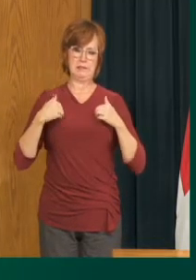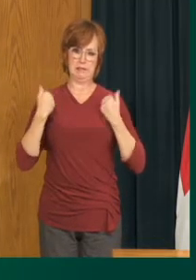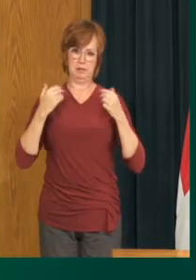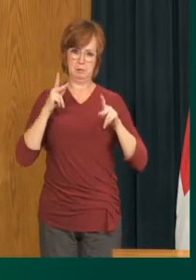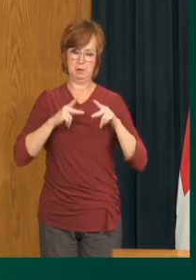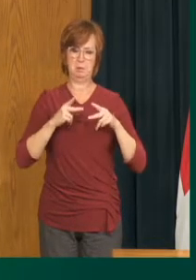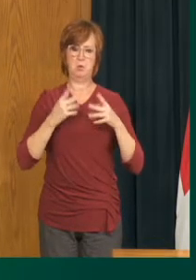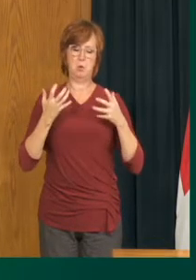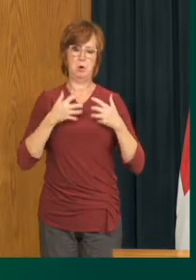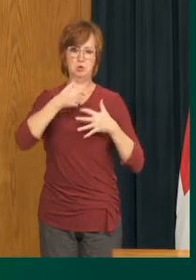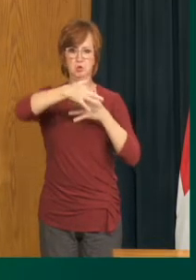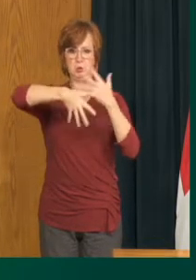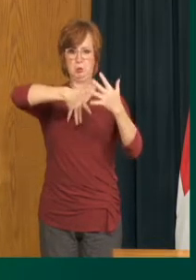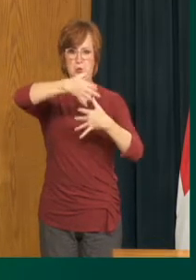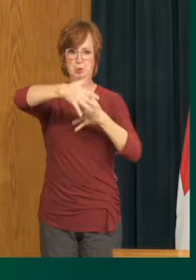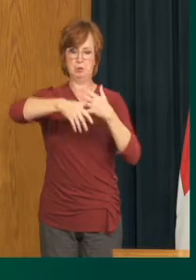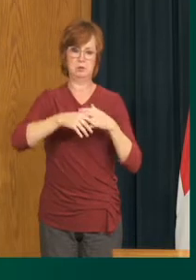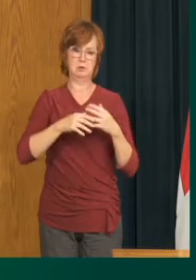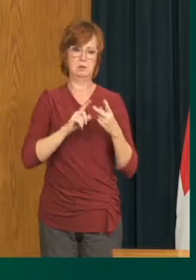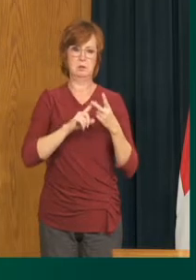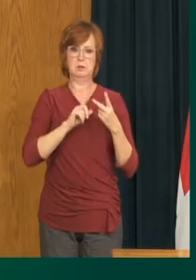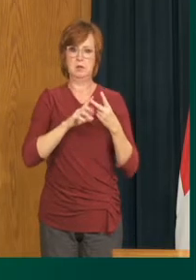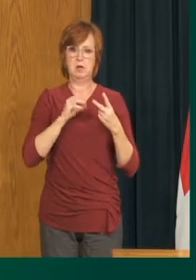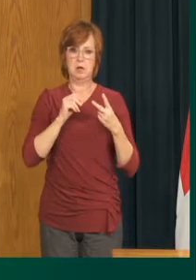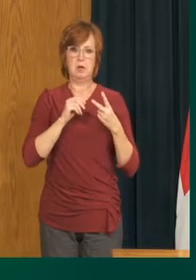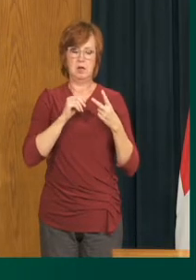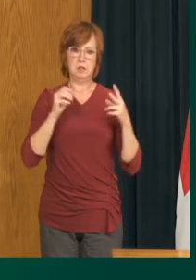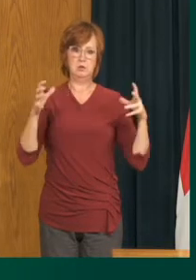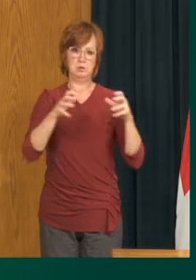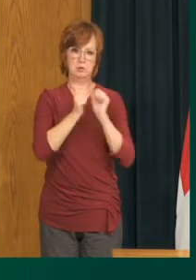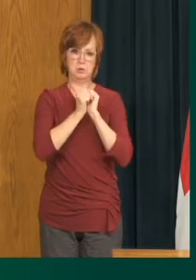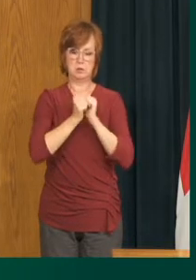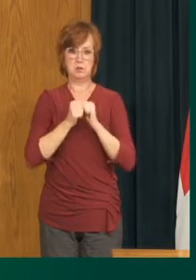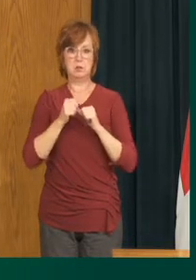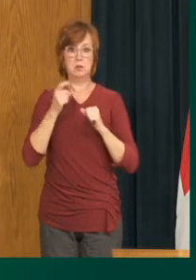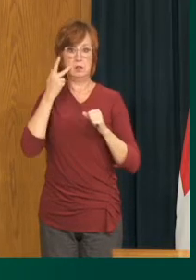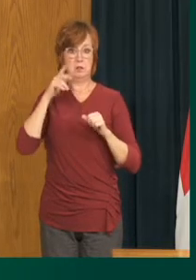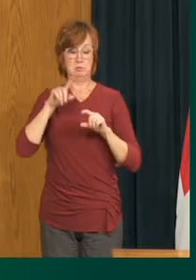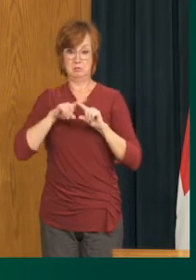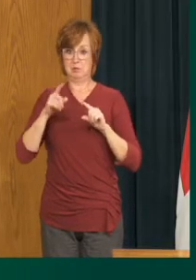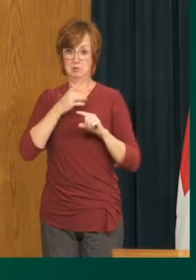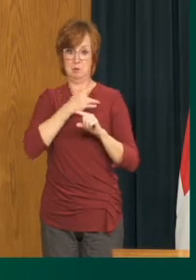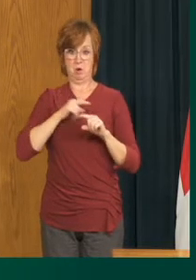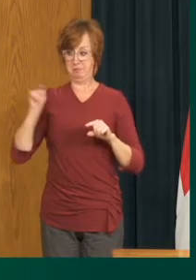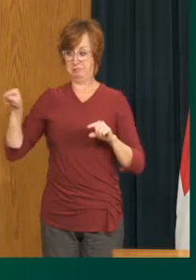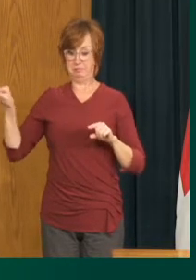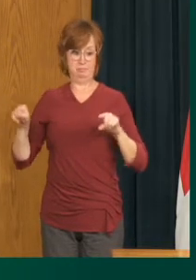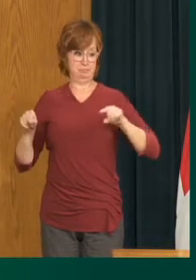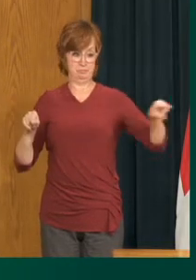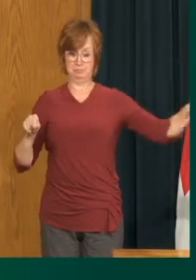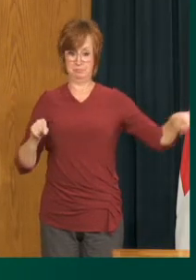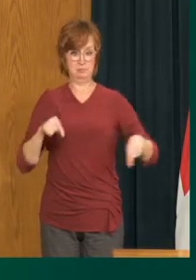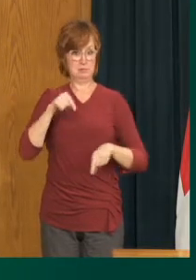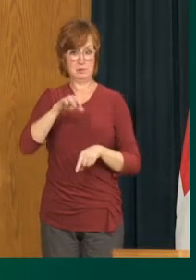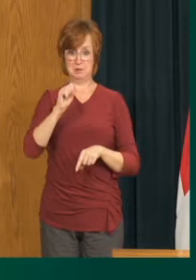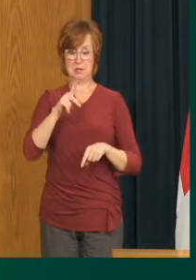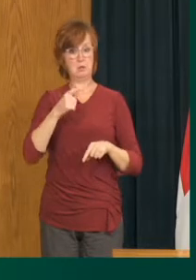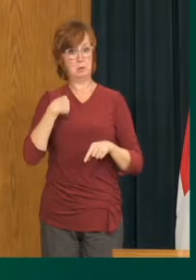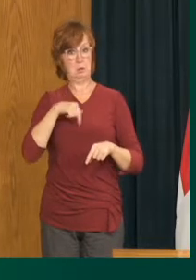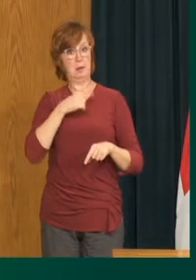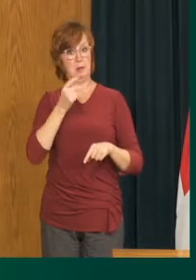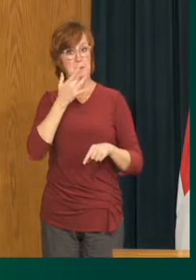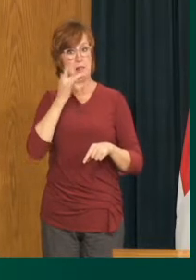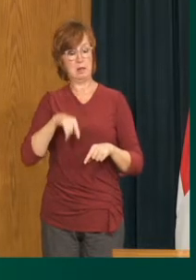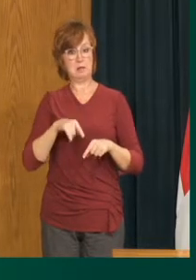seeing an increase in transmission. We haven't seen that in Saskatchewan to that extent. And again, a shout out to young people who really seem